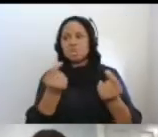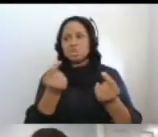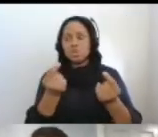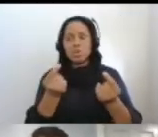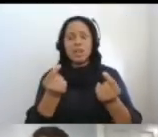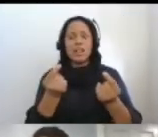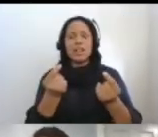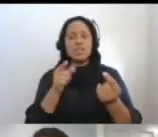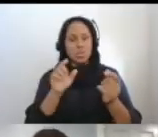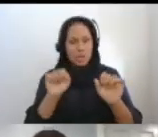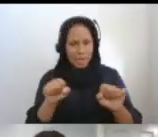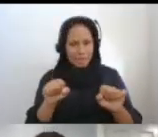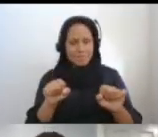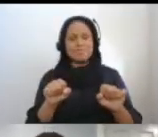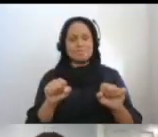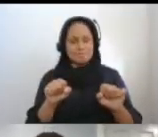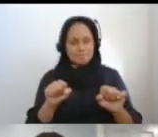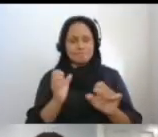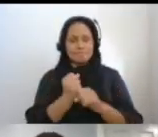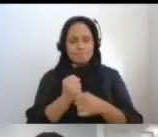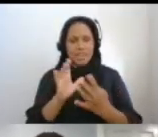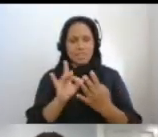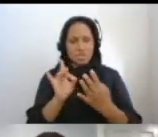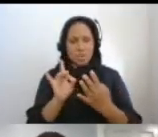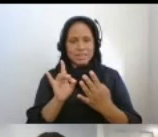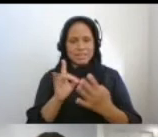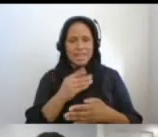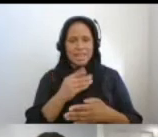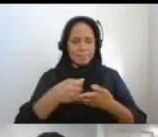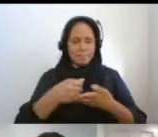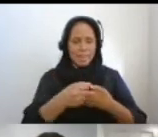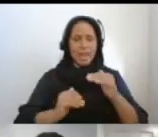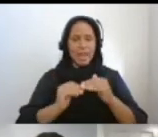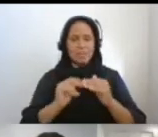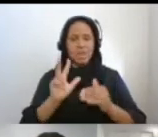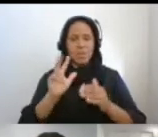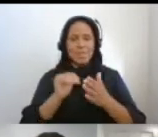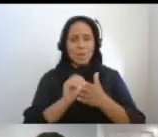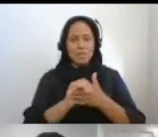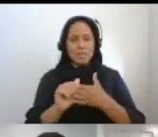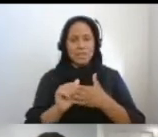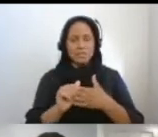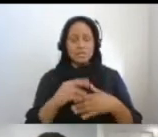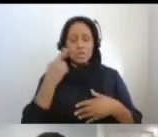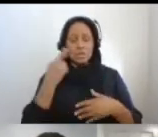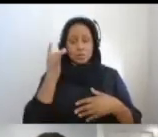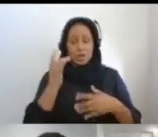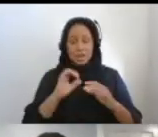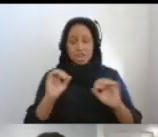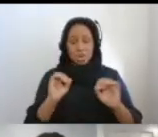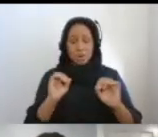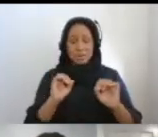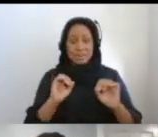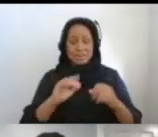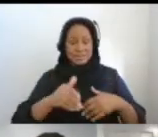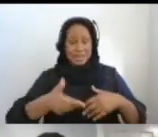You have that ability to make that choice, and you get to pay up to $3,000. The reason why no one gets onboarded for this is because the money comes back to you.